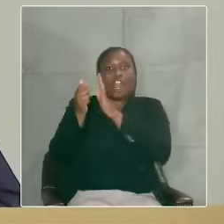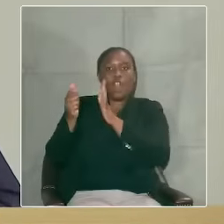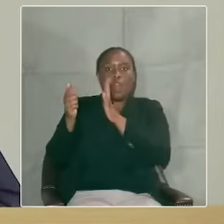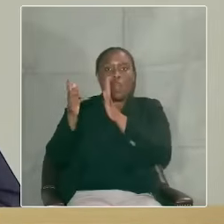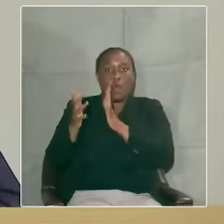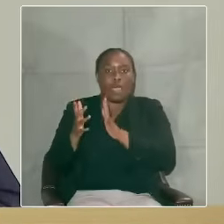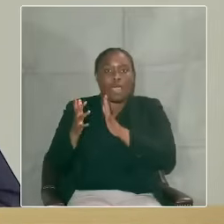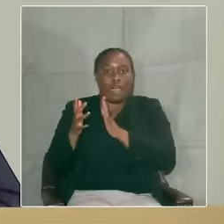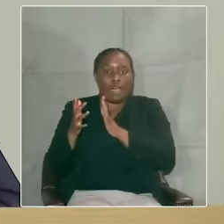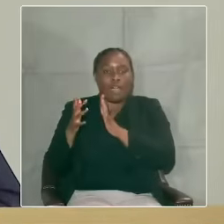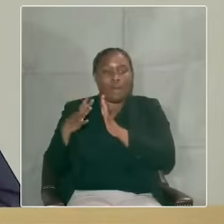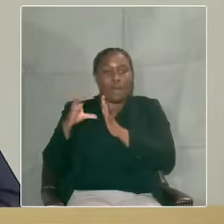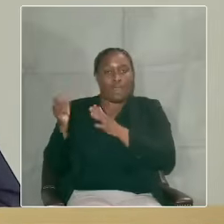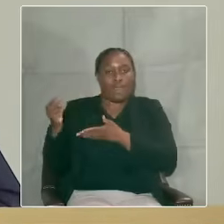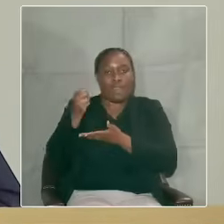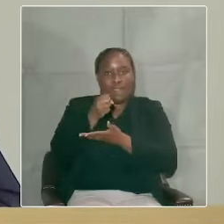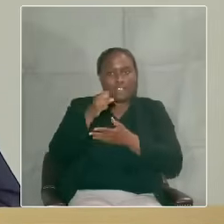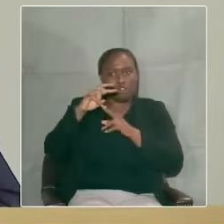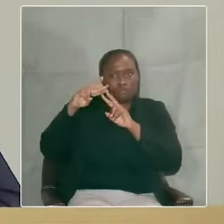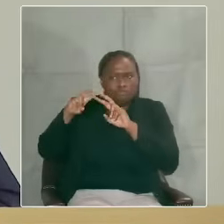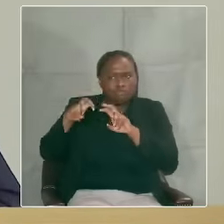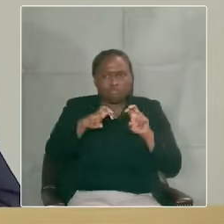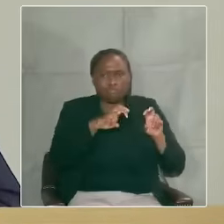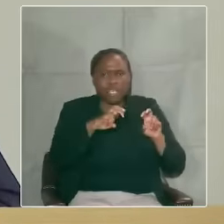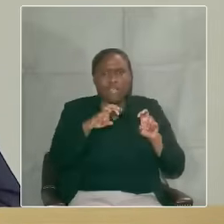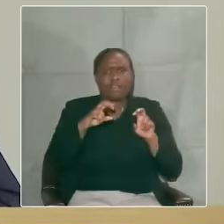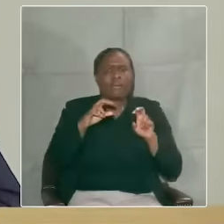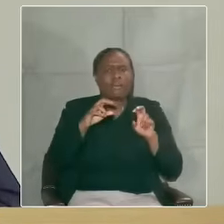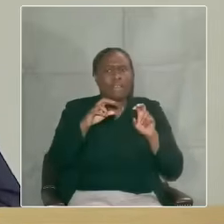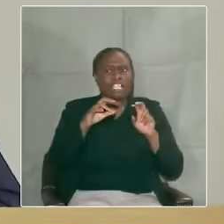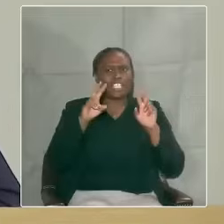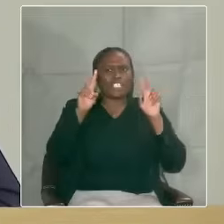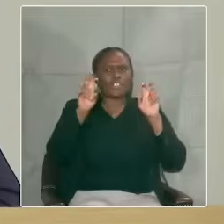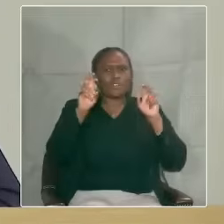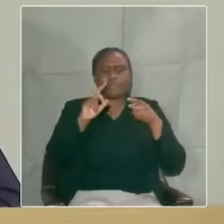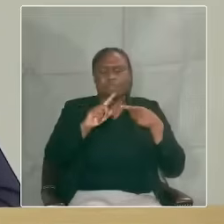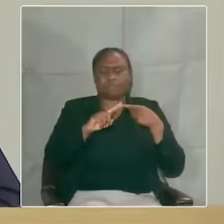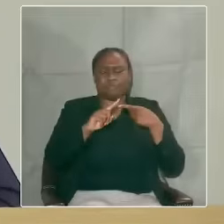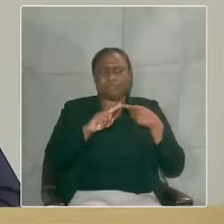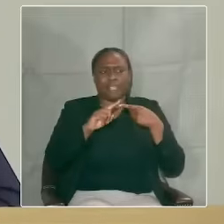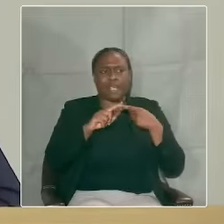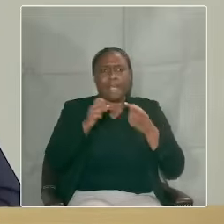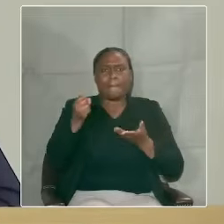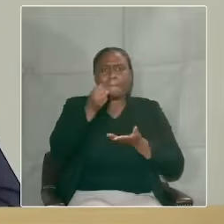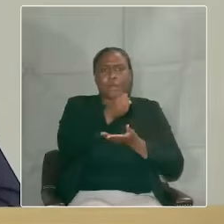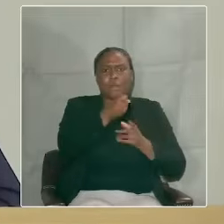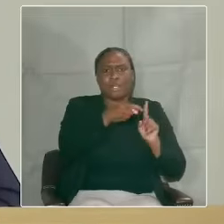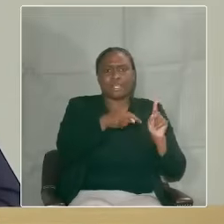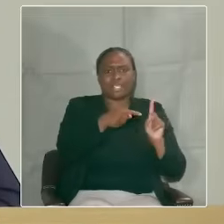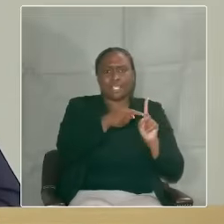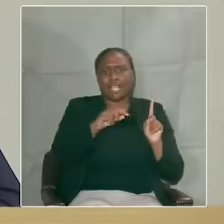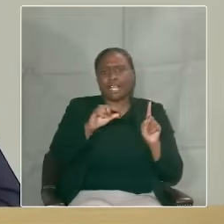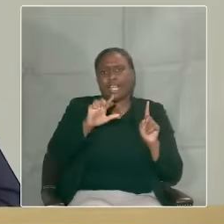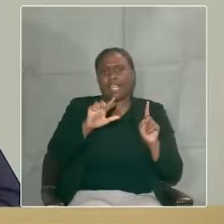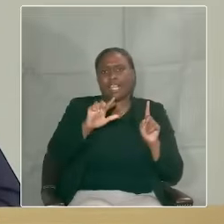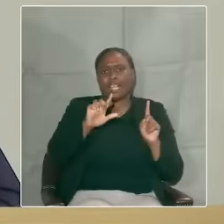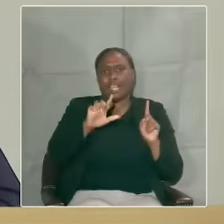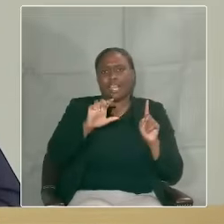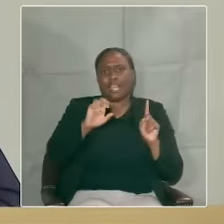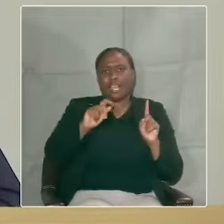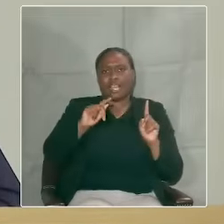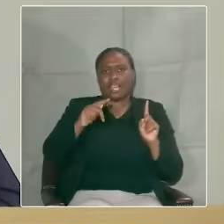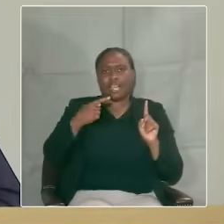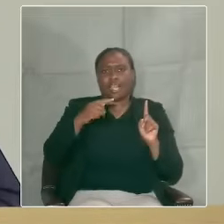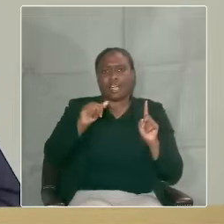issues highlighted in the media, including the appointment of Brigadier Lekhalanyane and